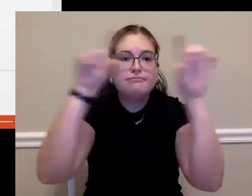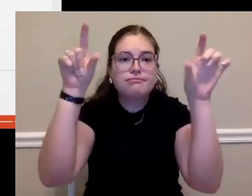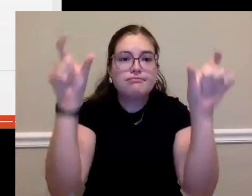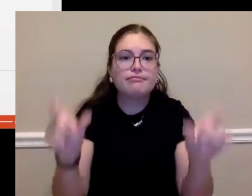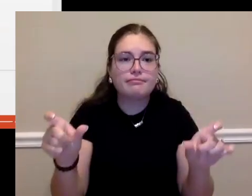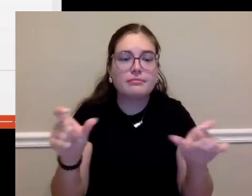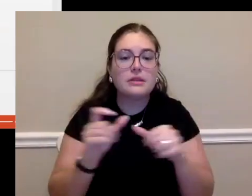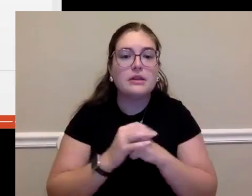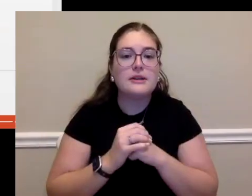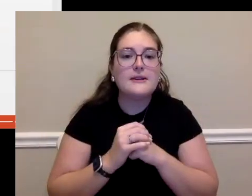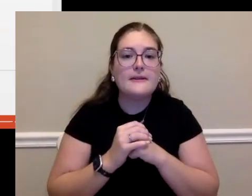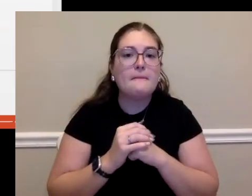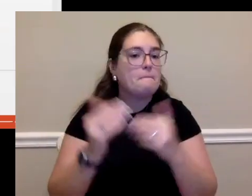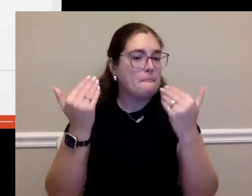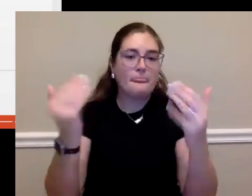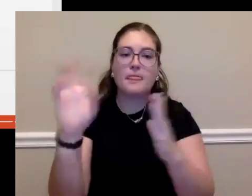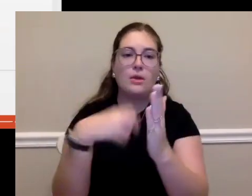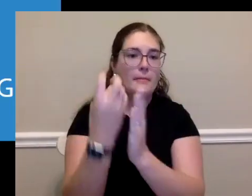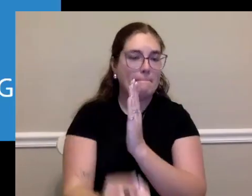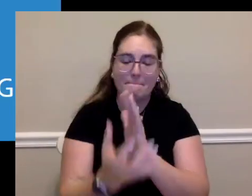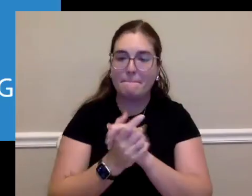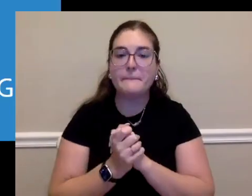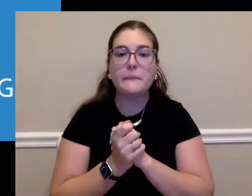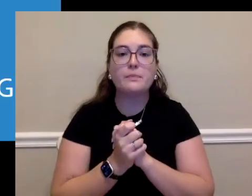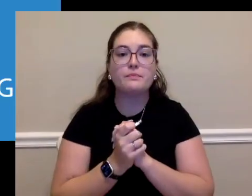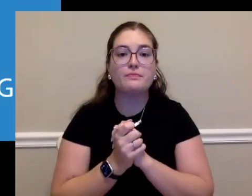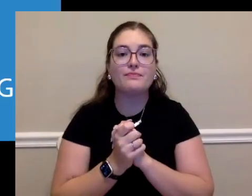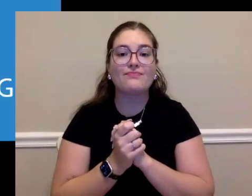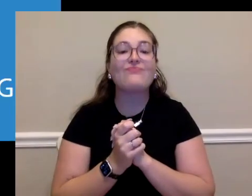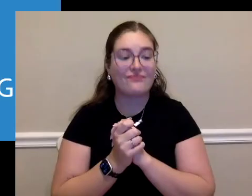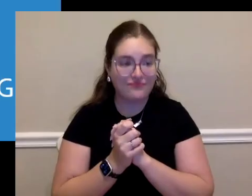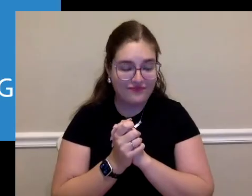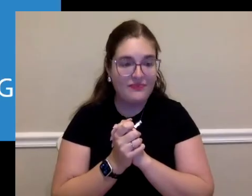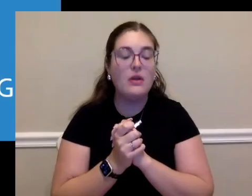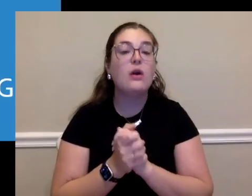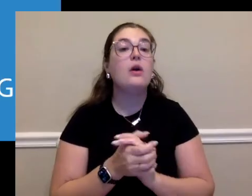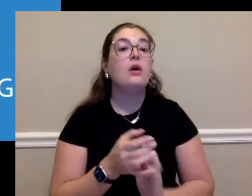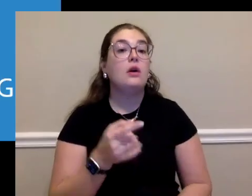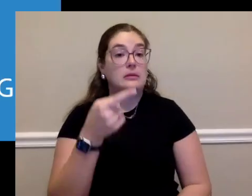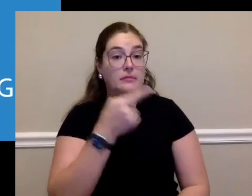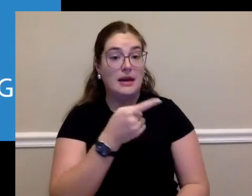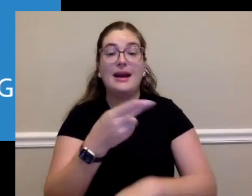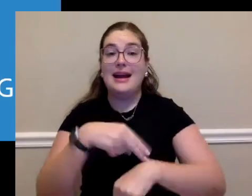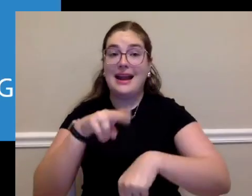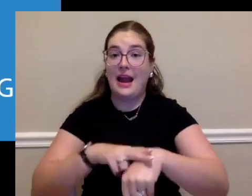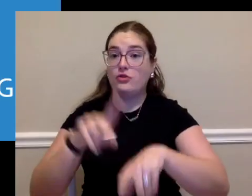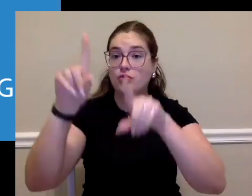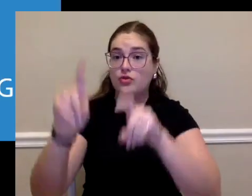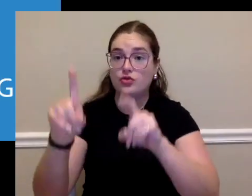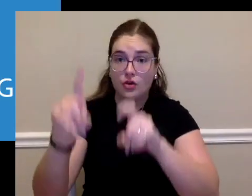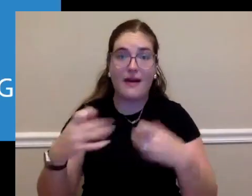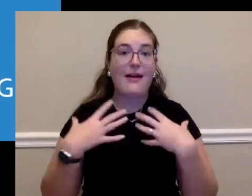All right, let's jump right in. Um, so this is a national survey that we did of